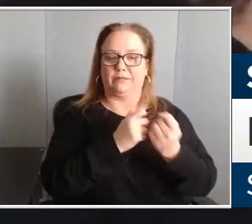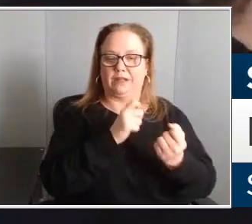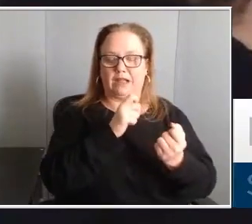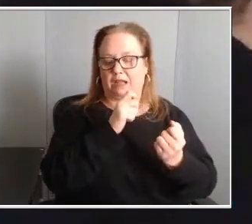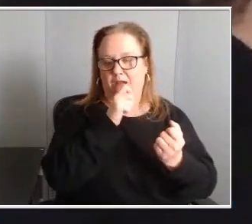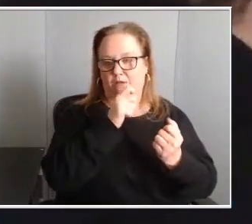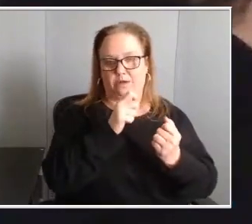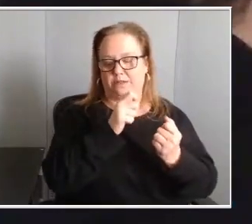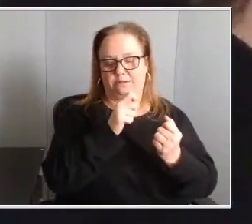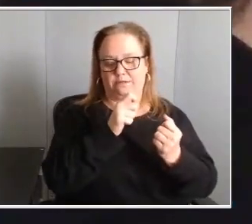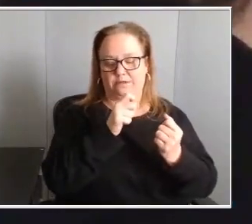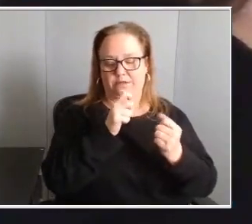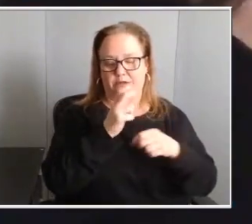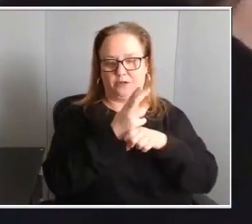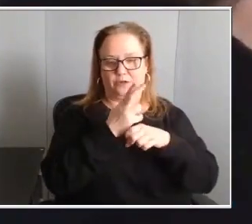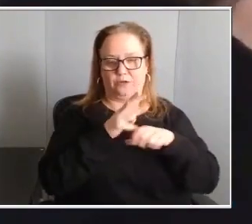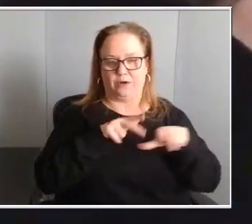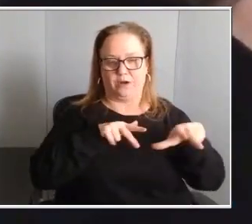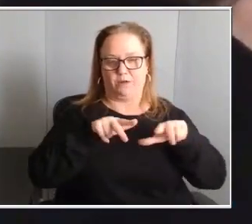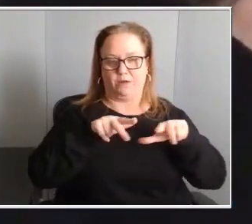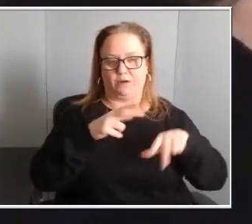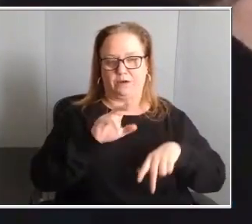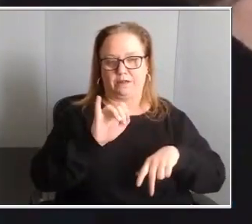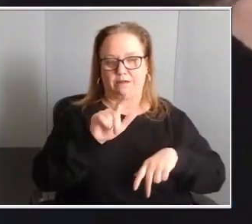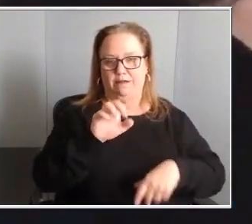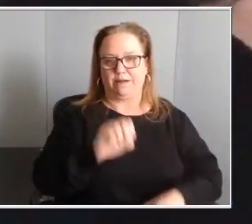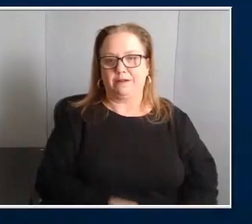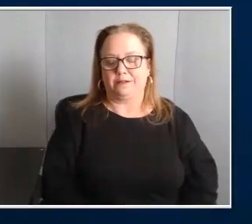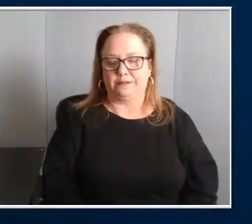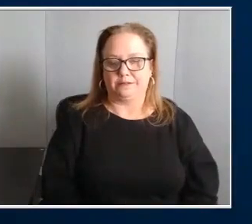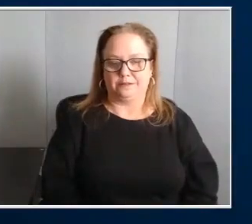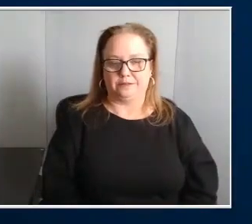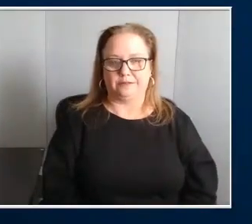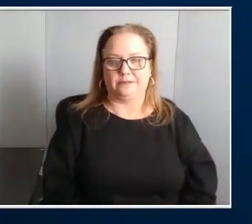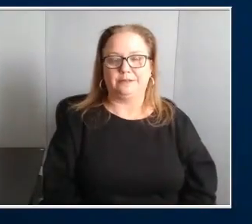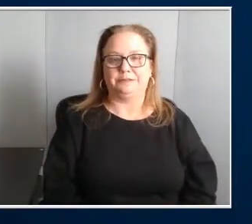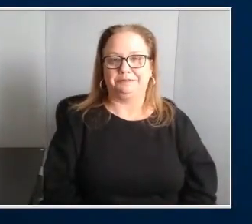use it while I was walking her down the aisle. that's awesome.